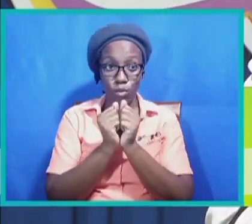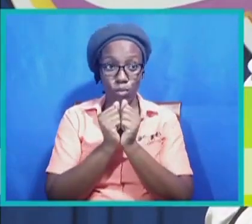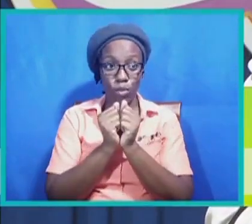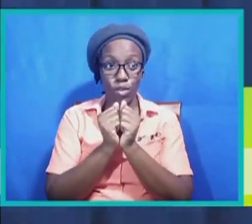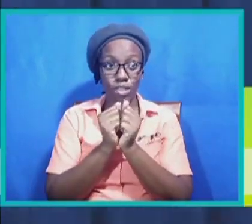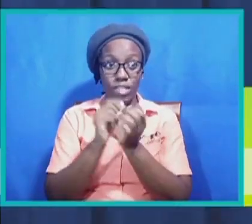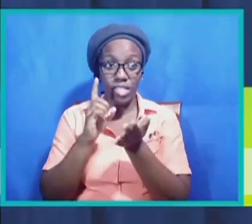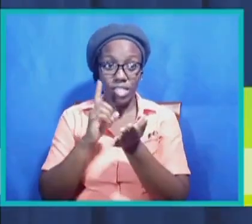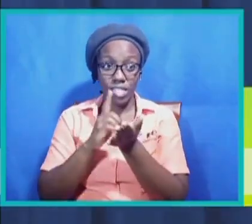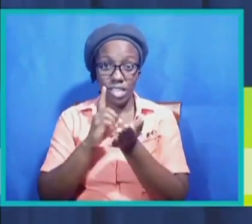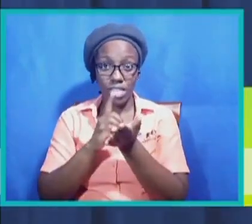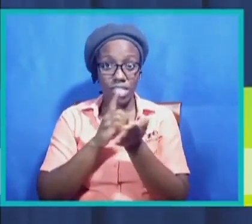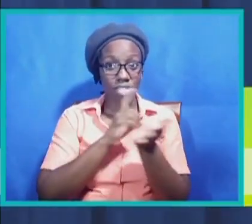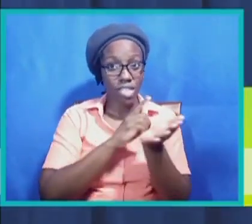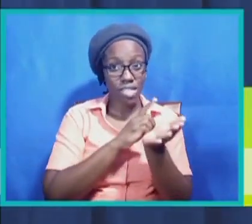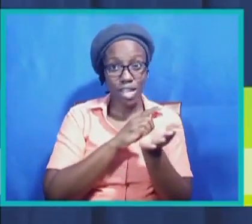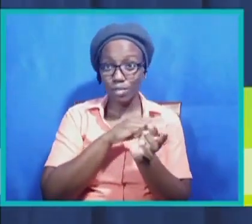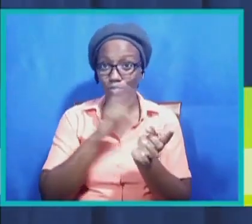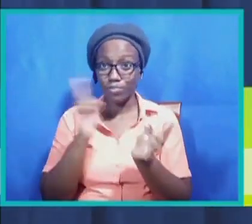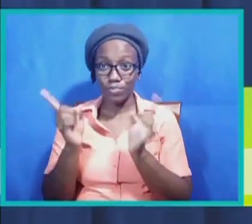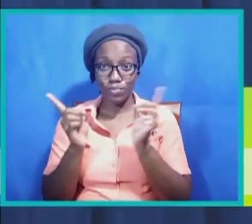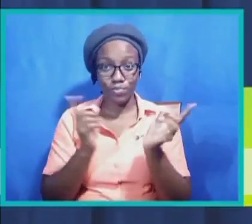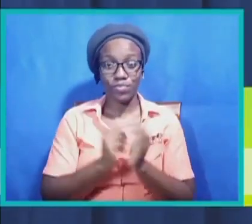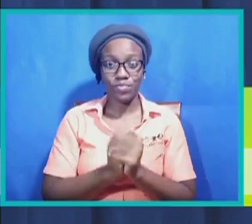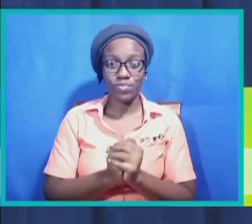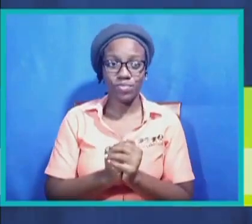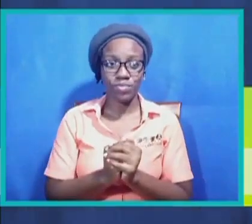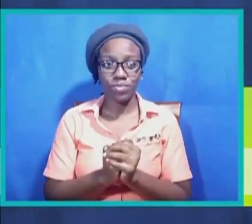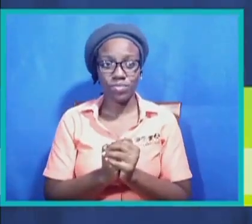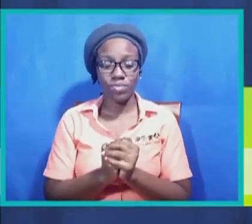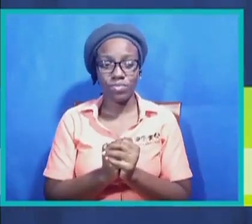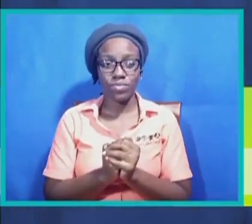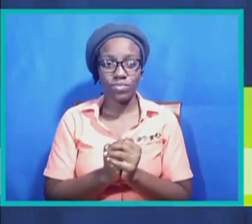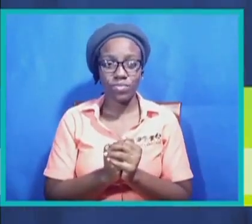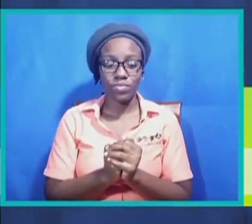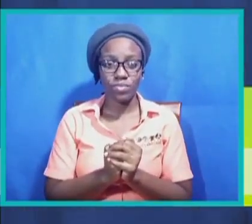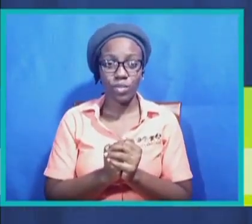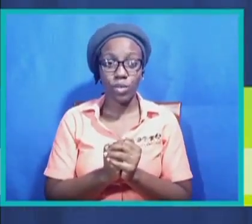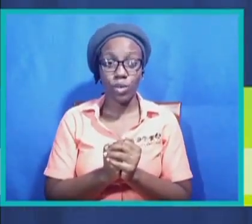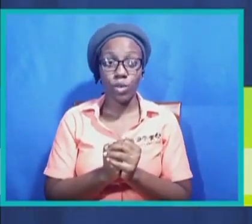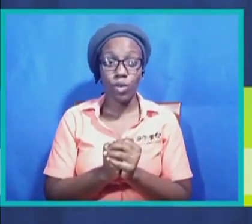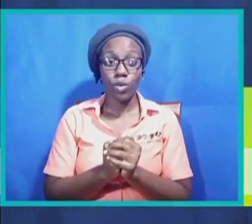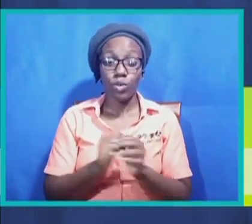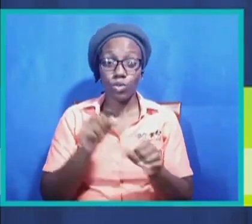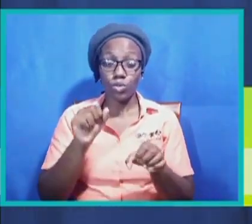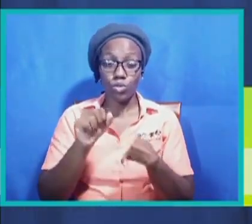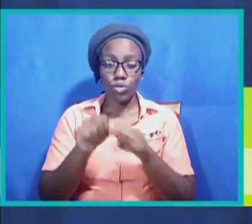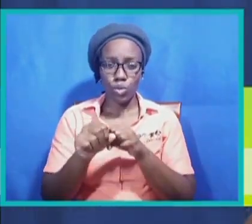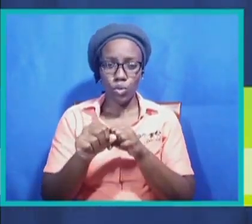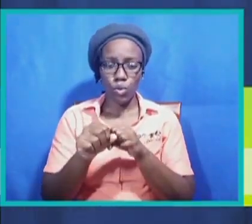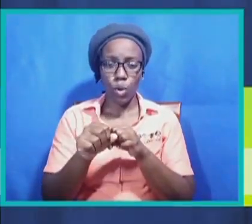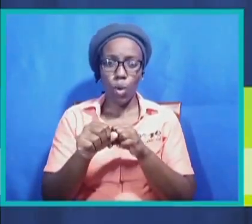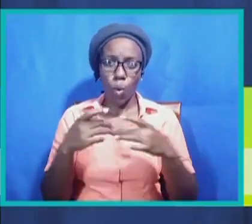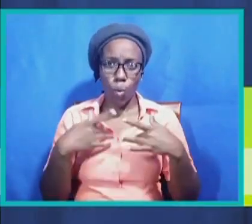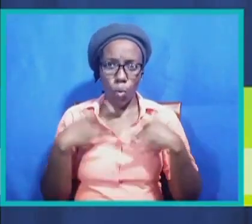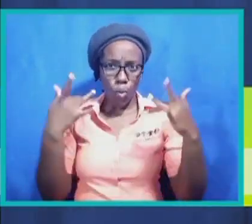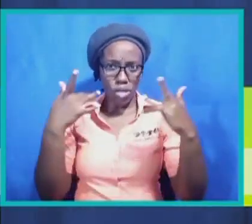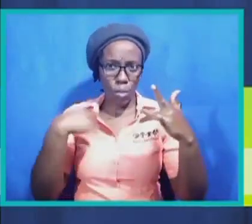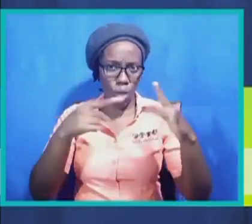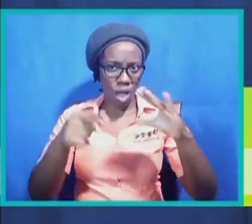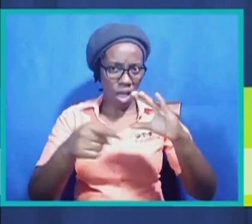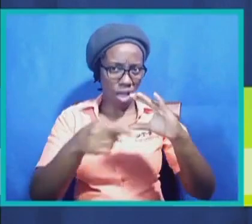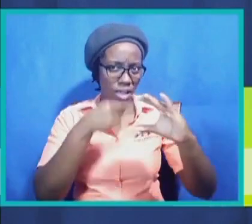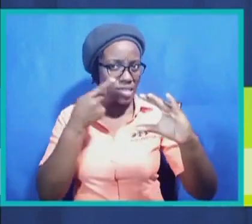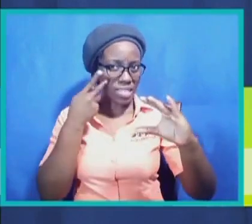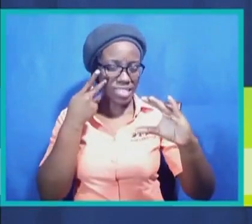and educator Mr. Harilal Sicharan. Now, we had two comments come to us via WhatsApp, and we'll have